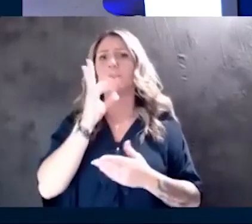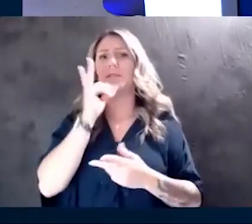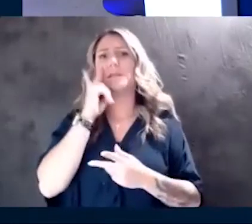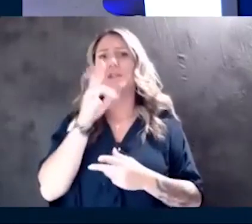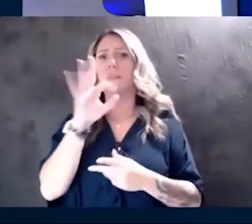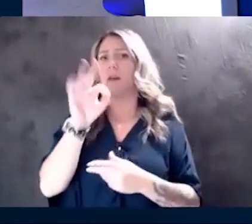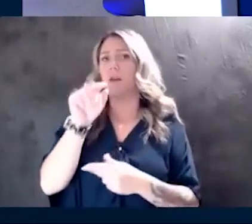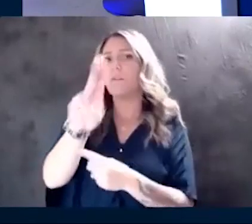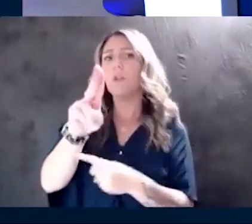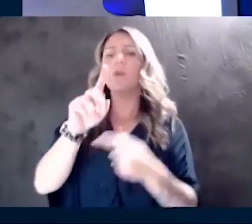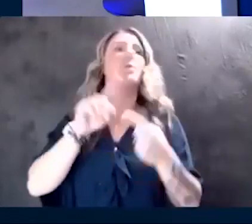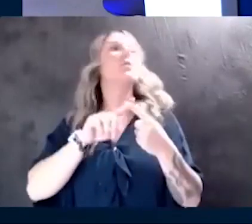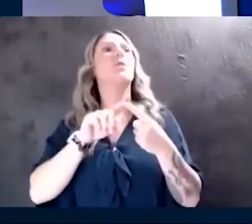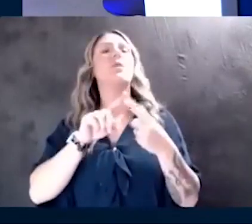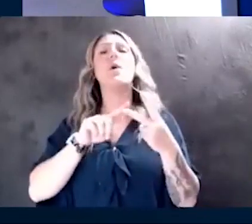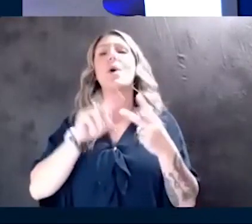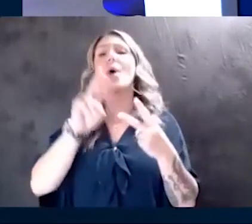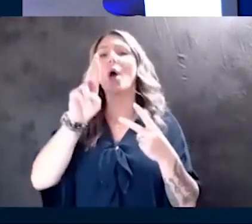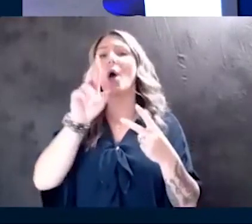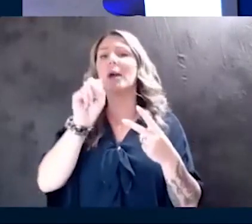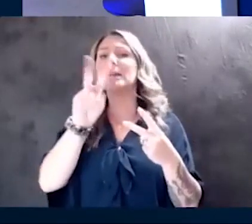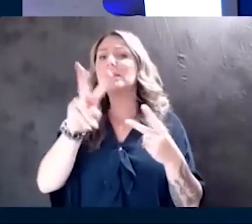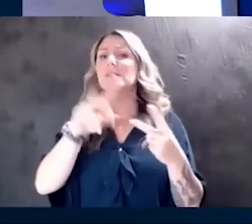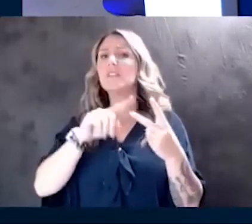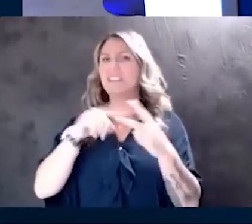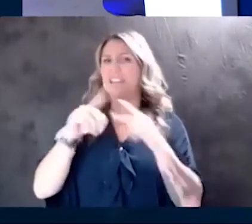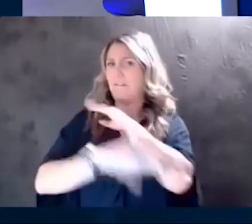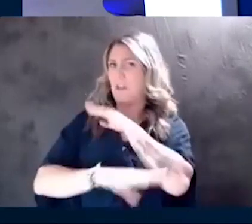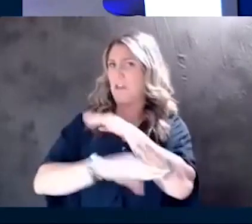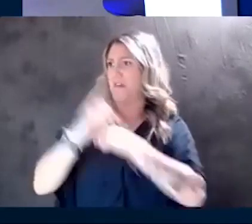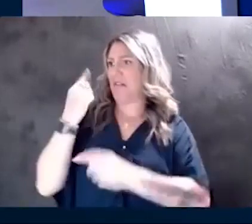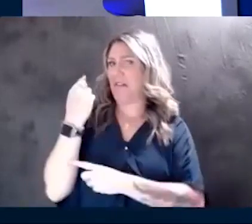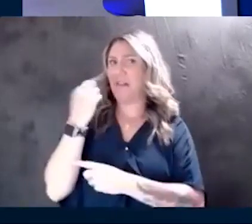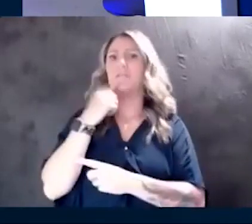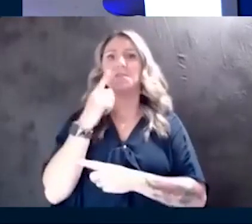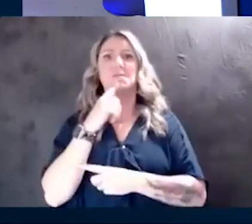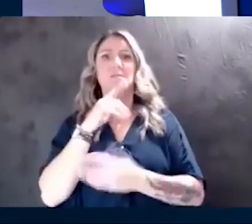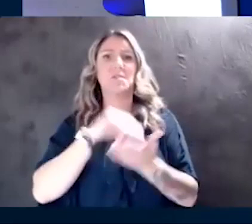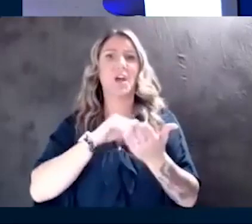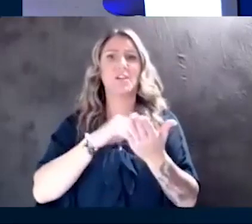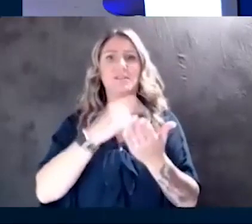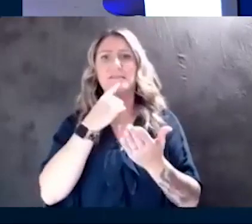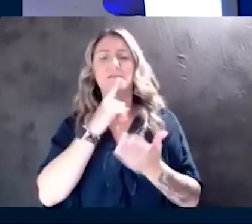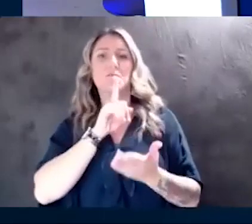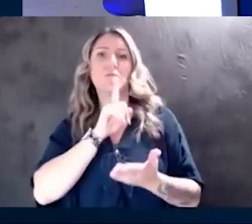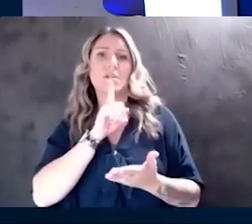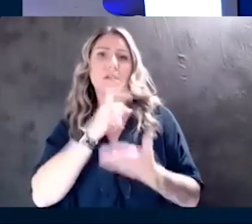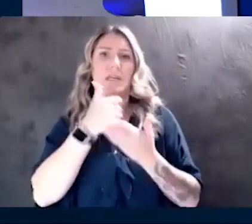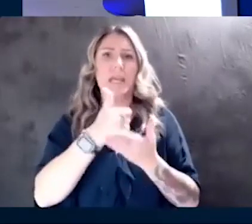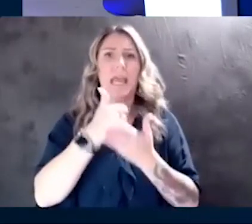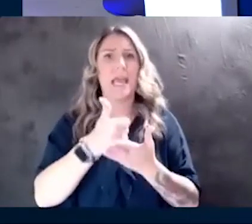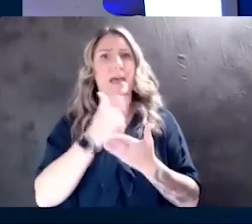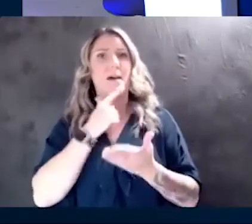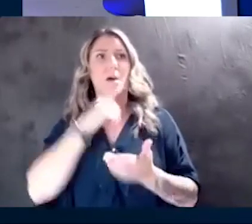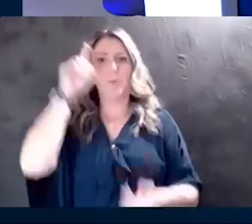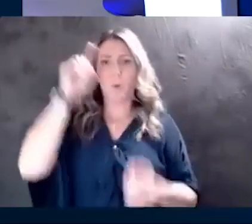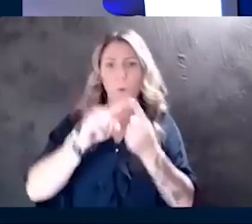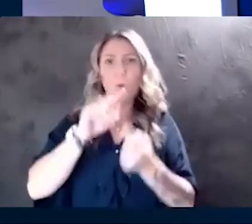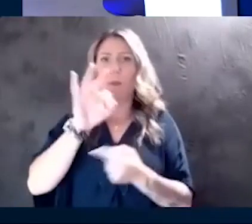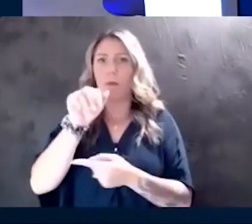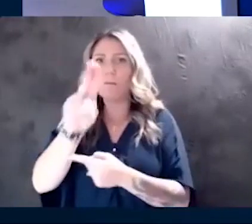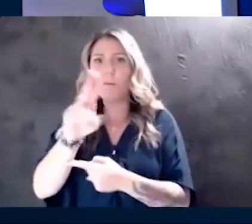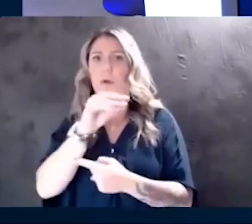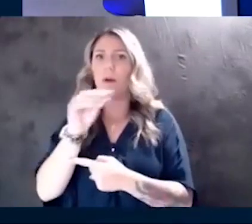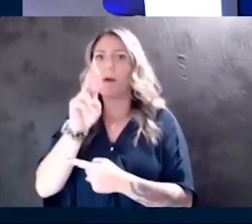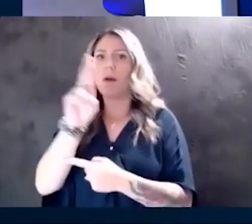RSV in the fall? Because last year, our doctors were saying masks are really helping to hold that down. How will everyone deal with